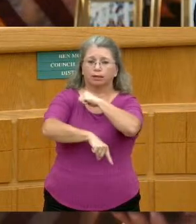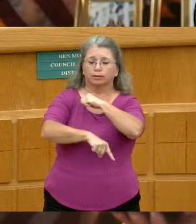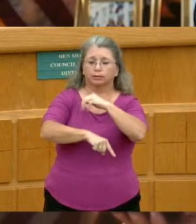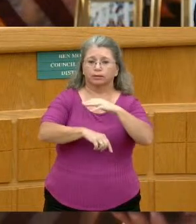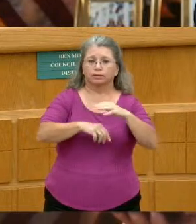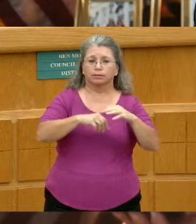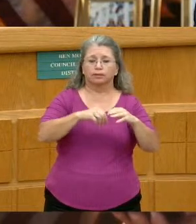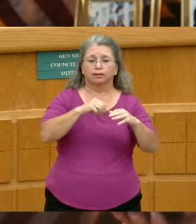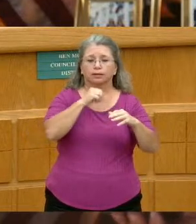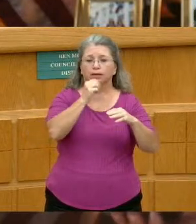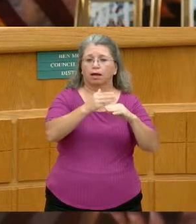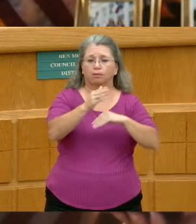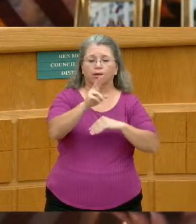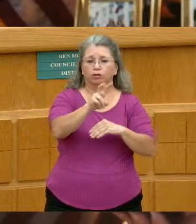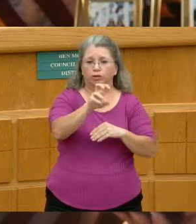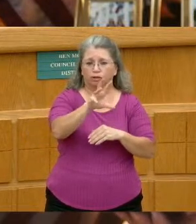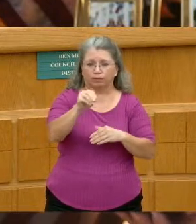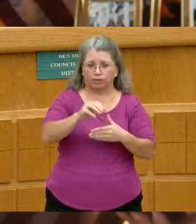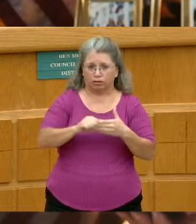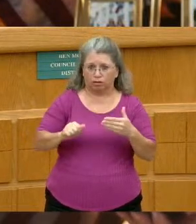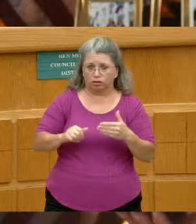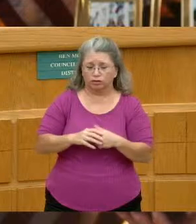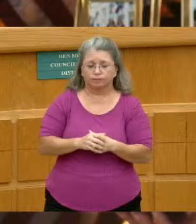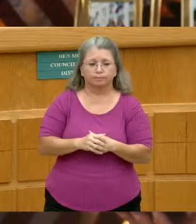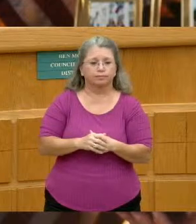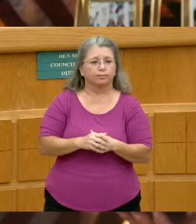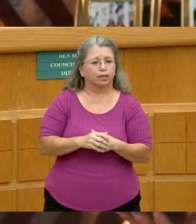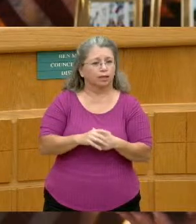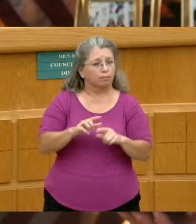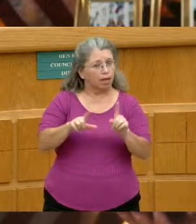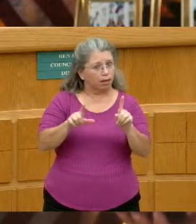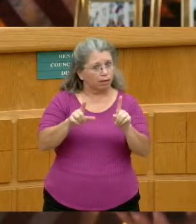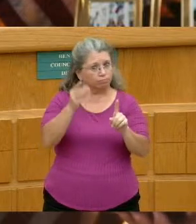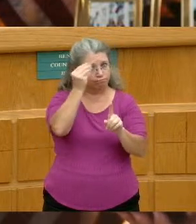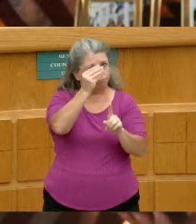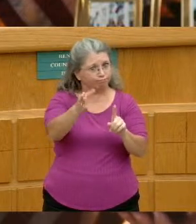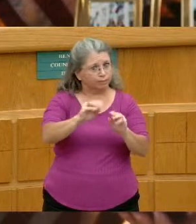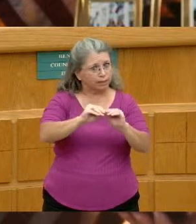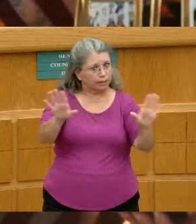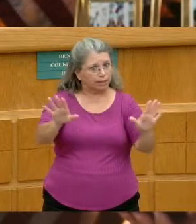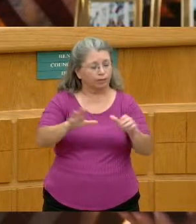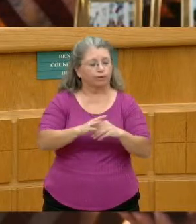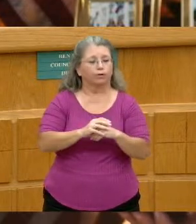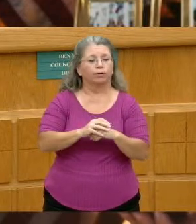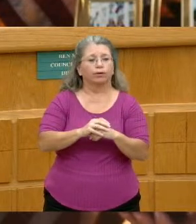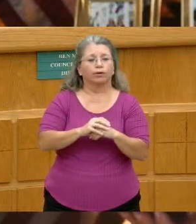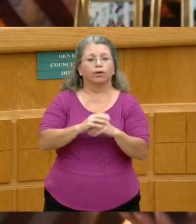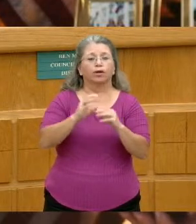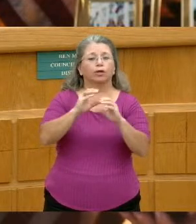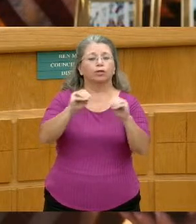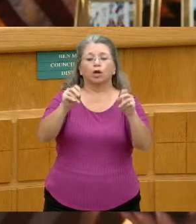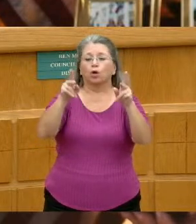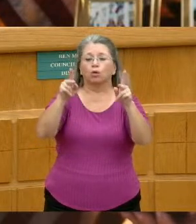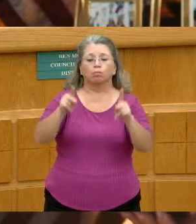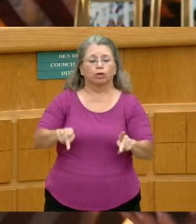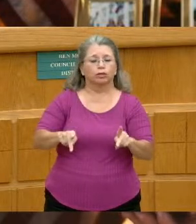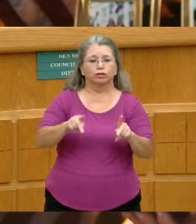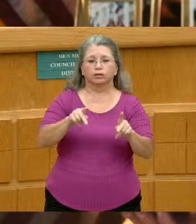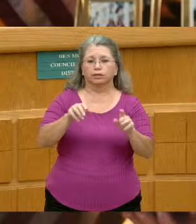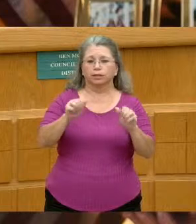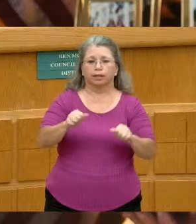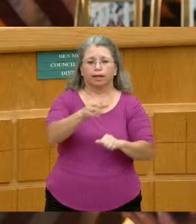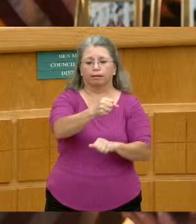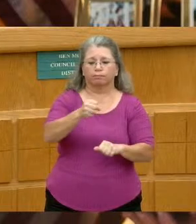$250. But let me be clear. No one can ever be put in jail